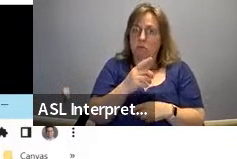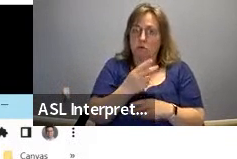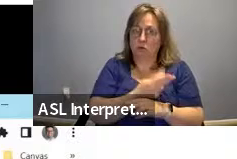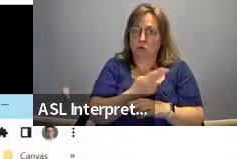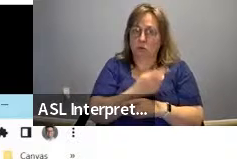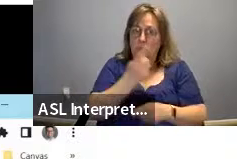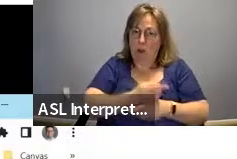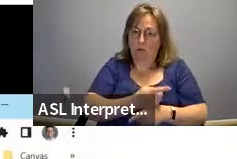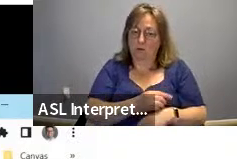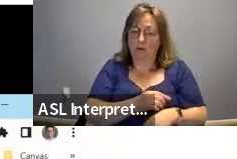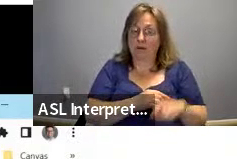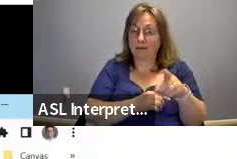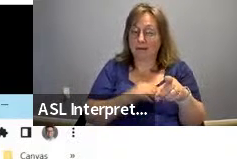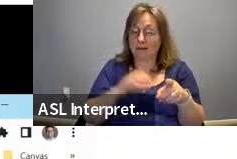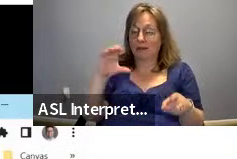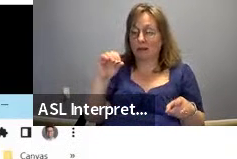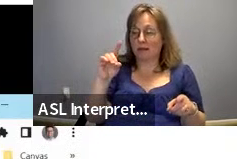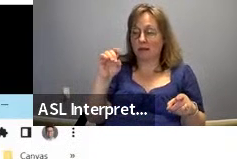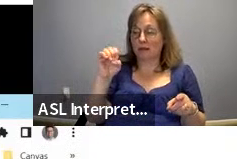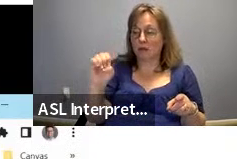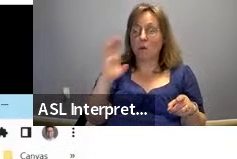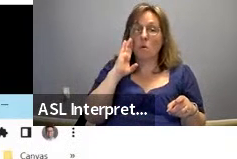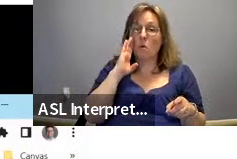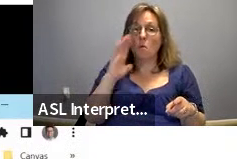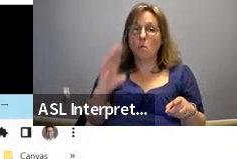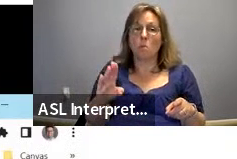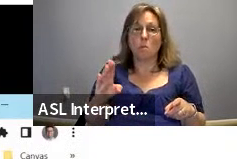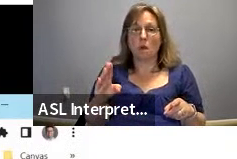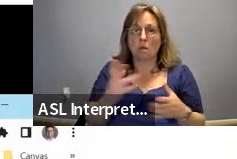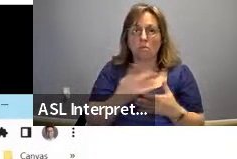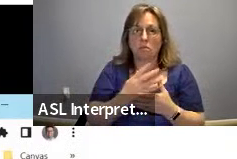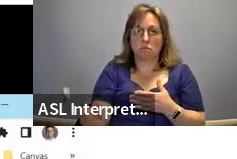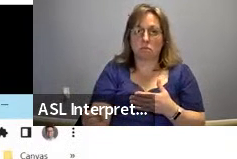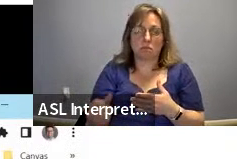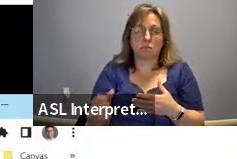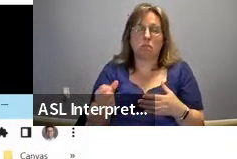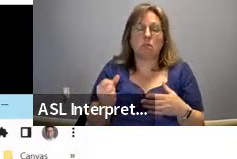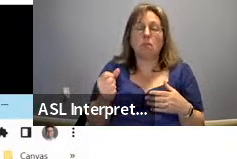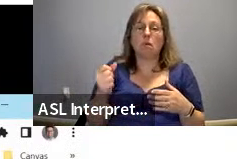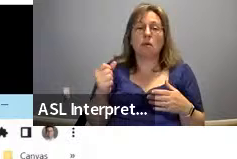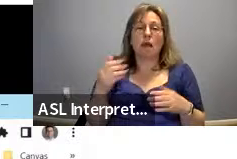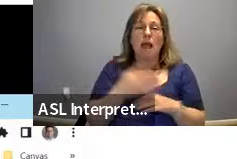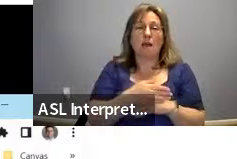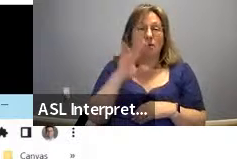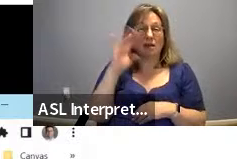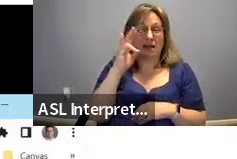This code will expire after 7 days or after you use it once.